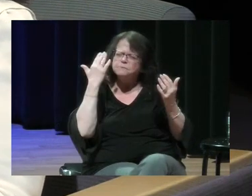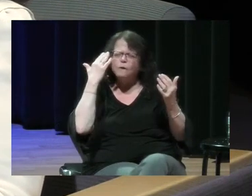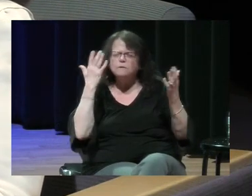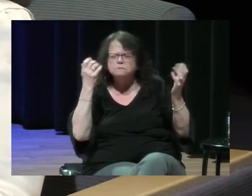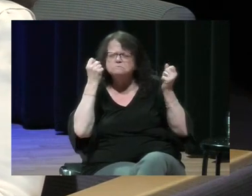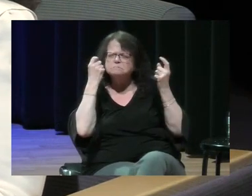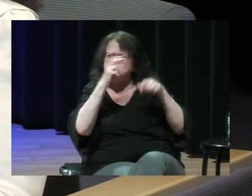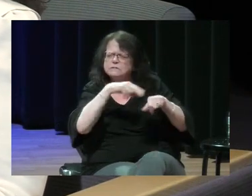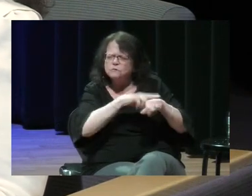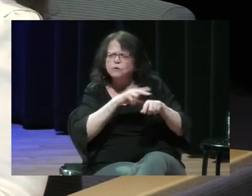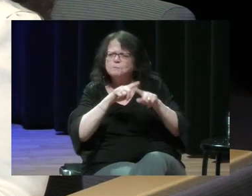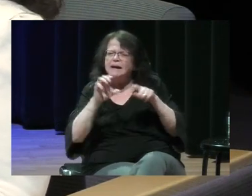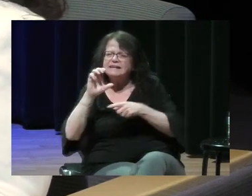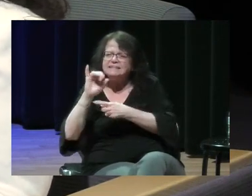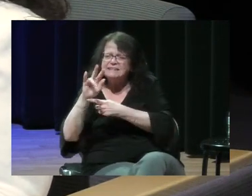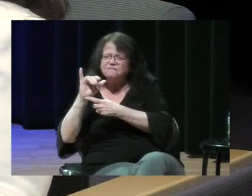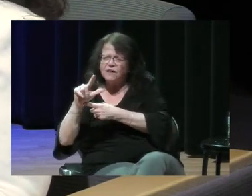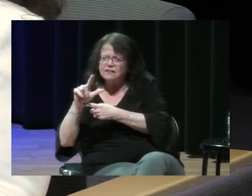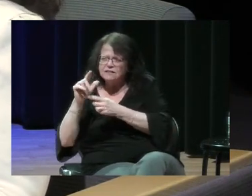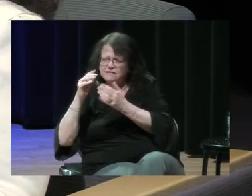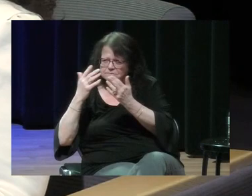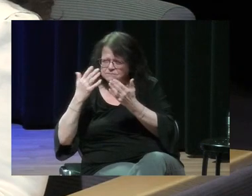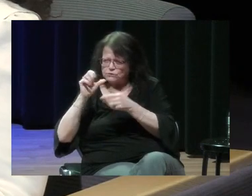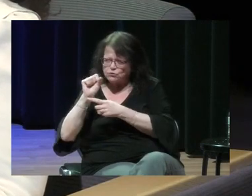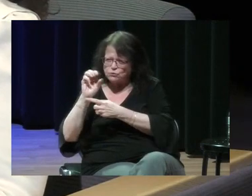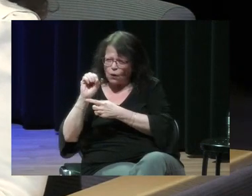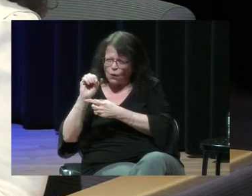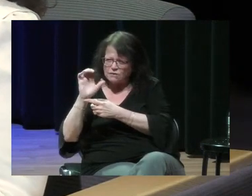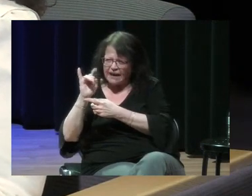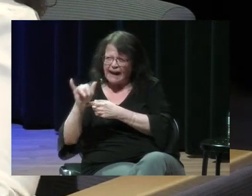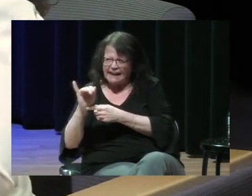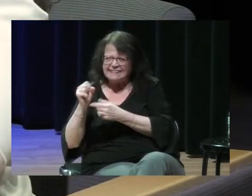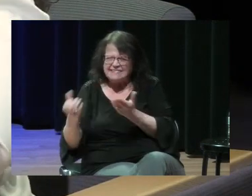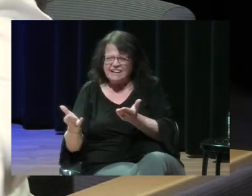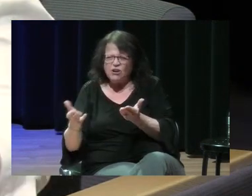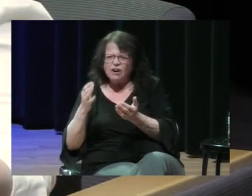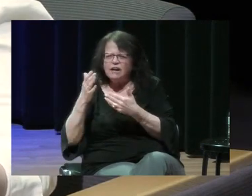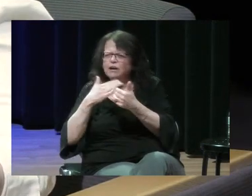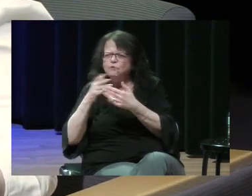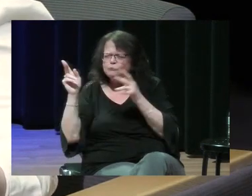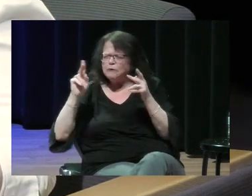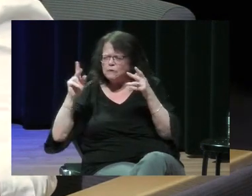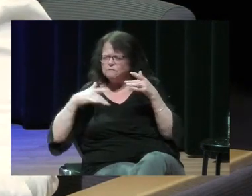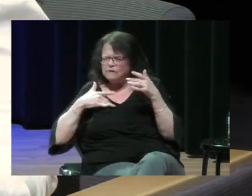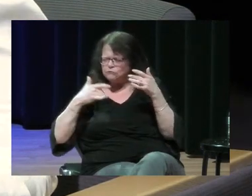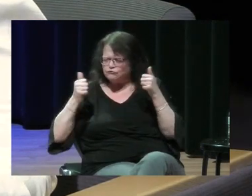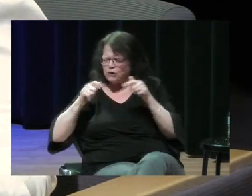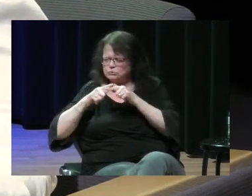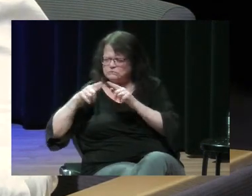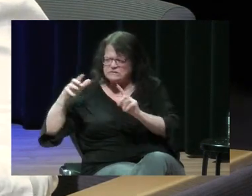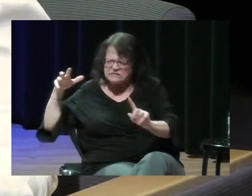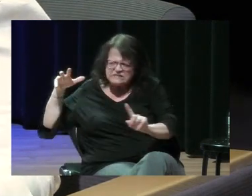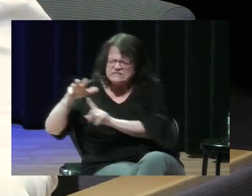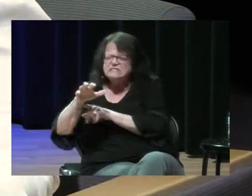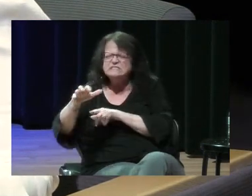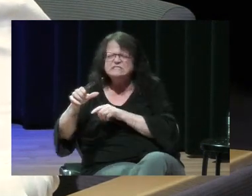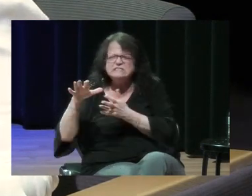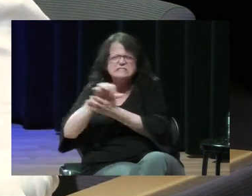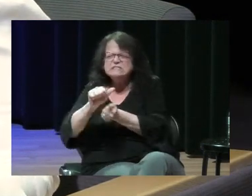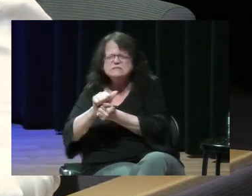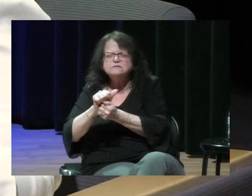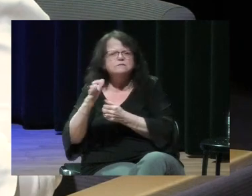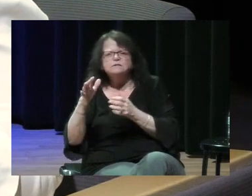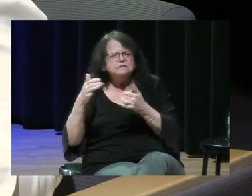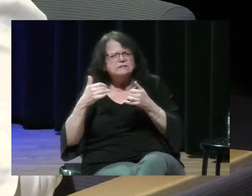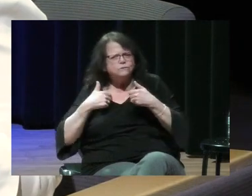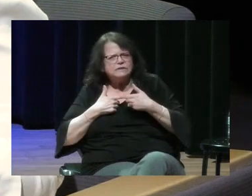here. And even when it feels like it's being attacked, it's here, and we're all here tonight to talk about good